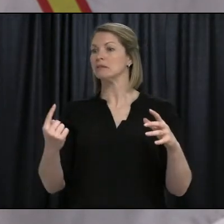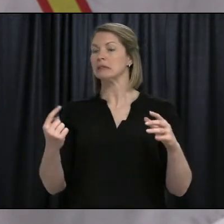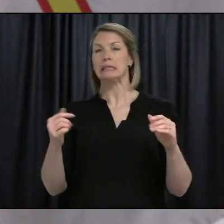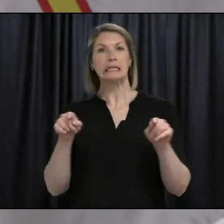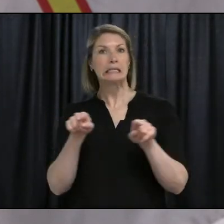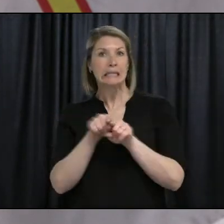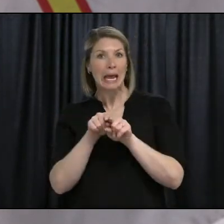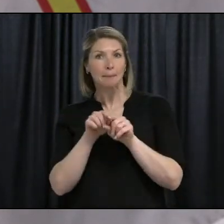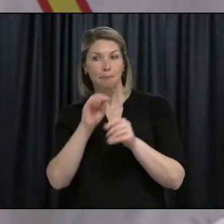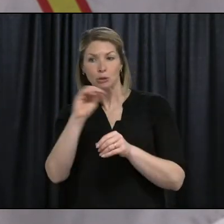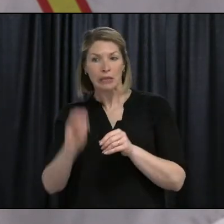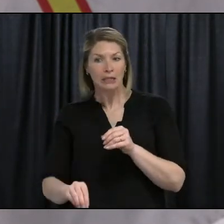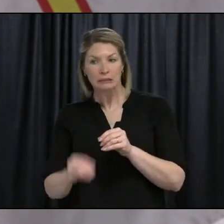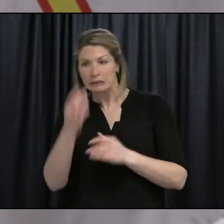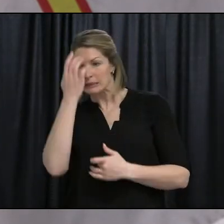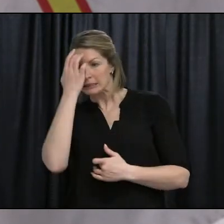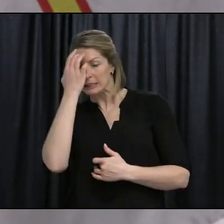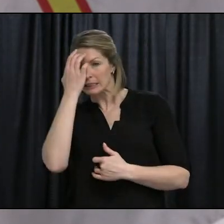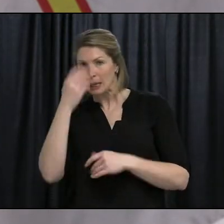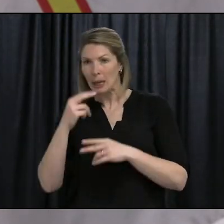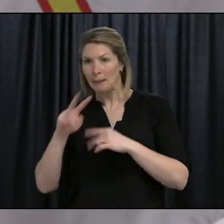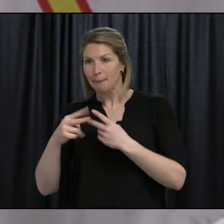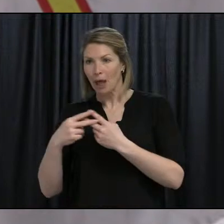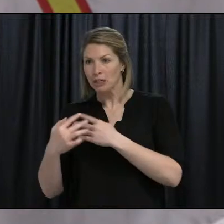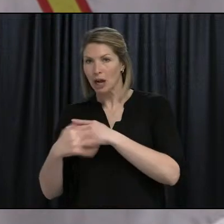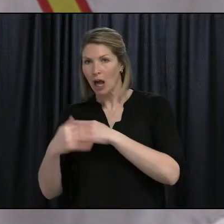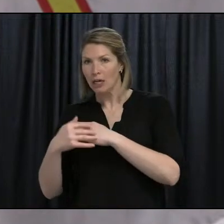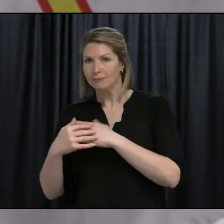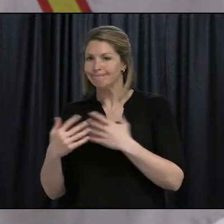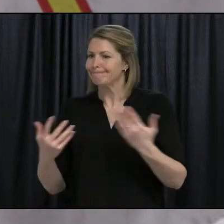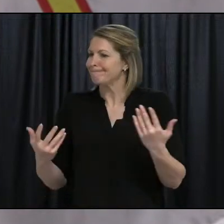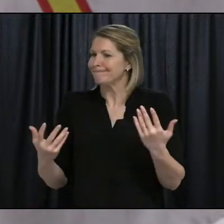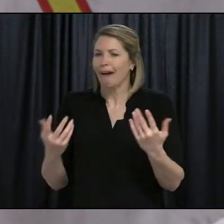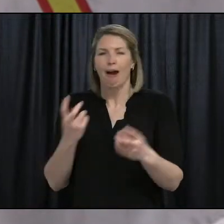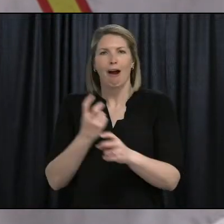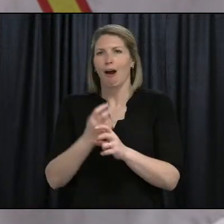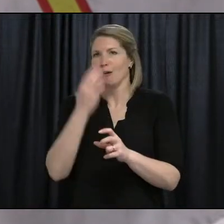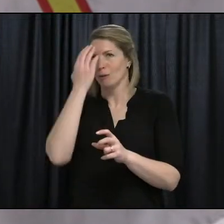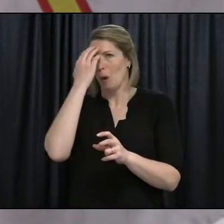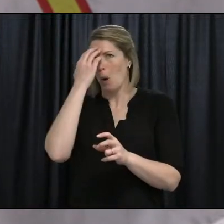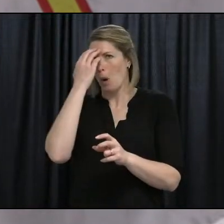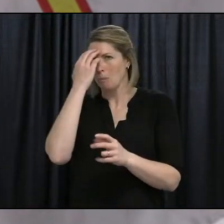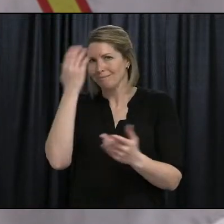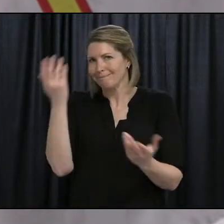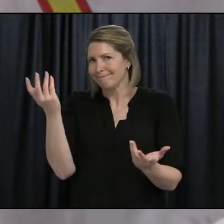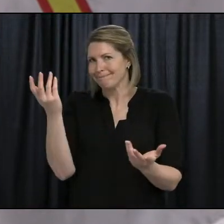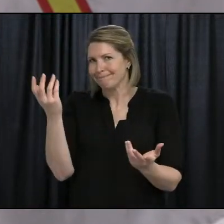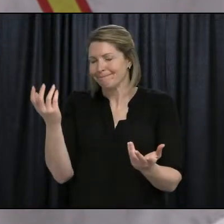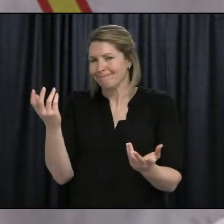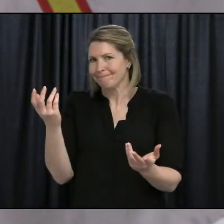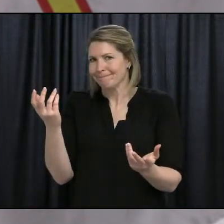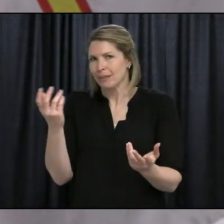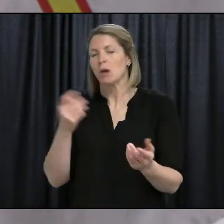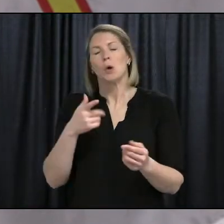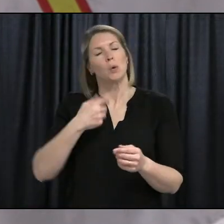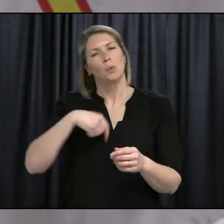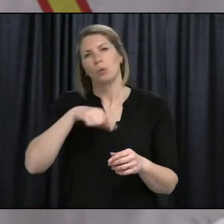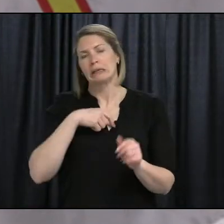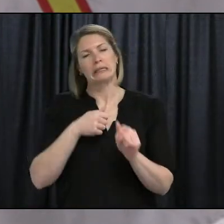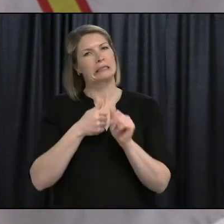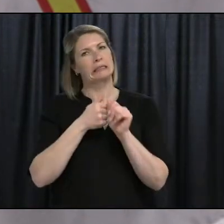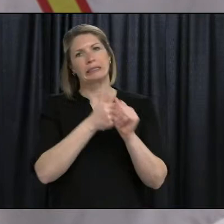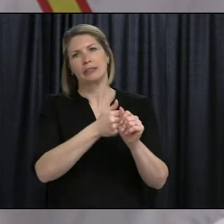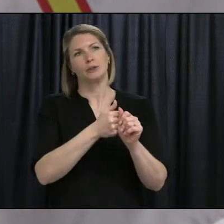watching it, and we're going to make decisions based on that evidence and based on the recommendations that the National Advisory